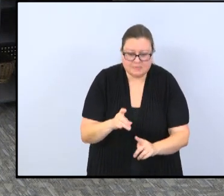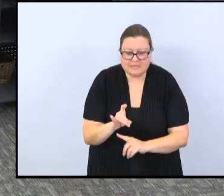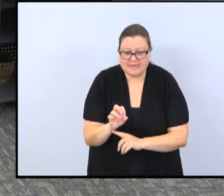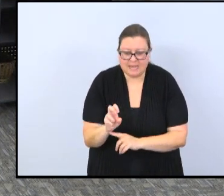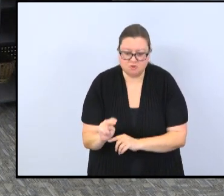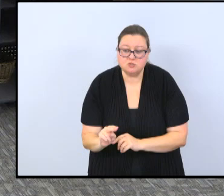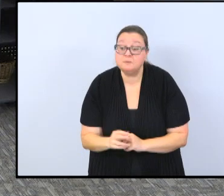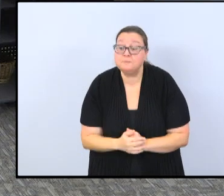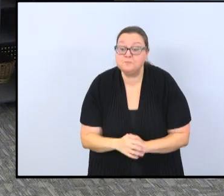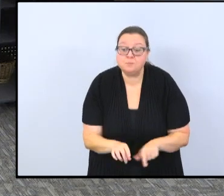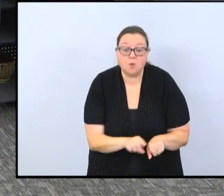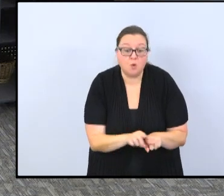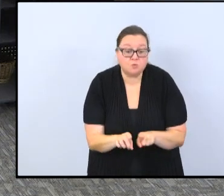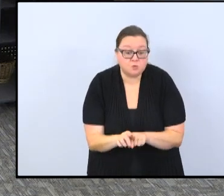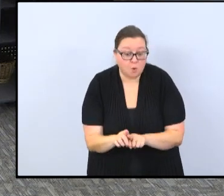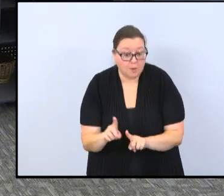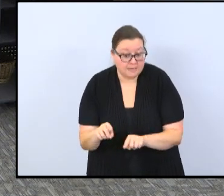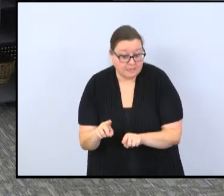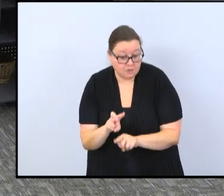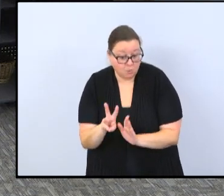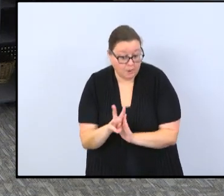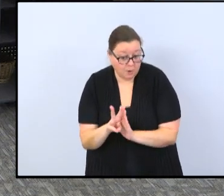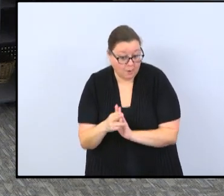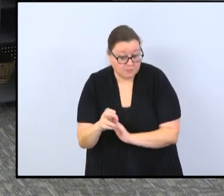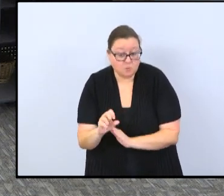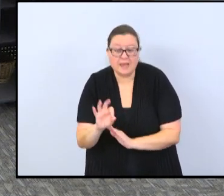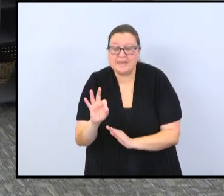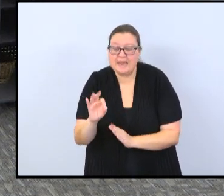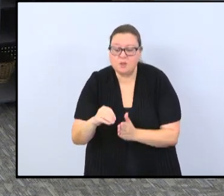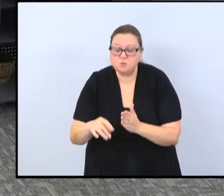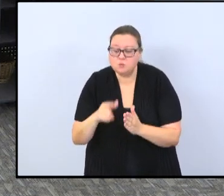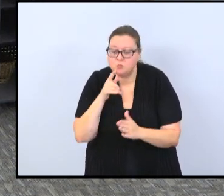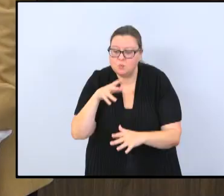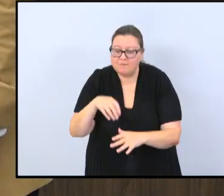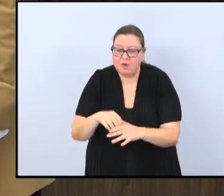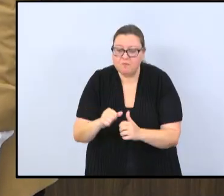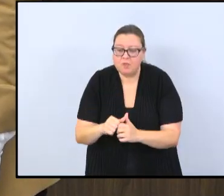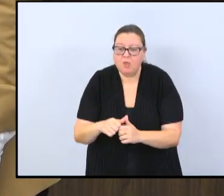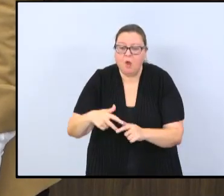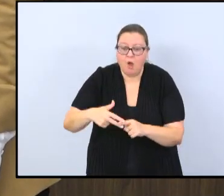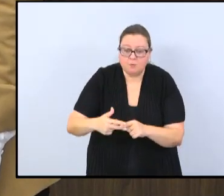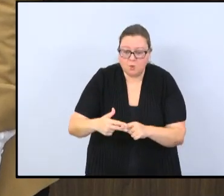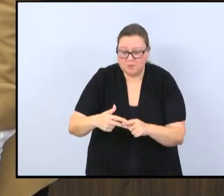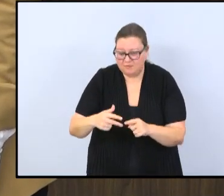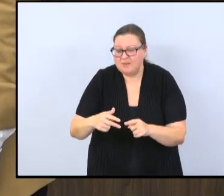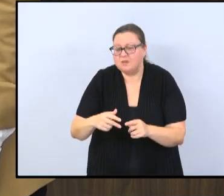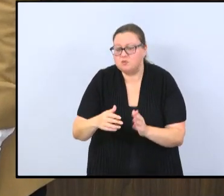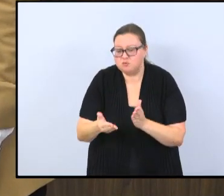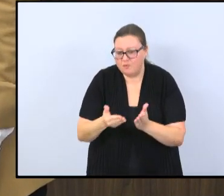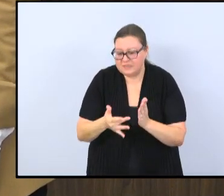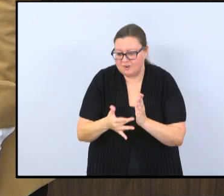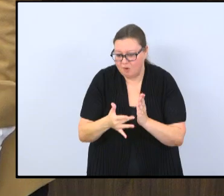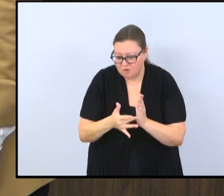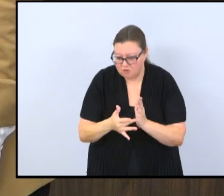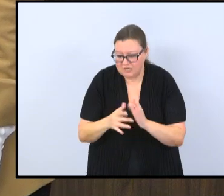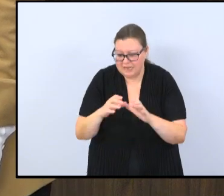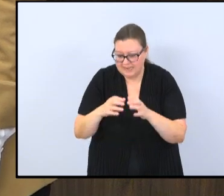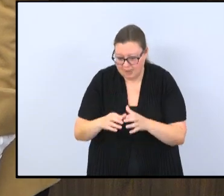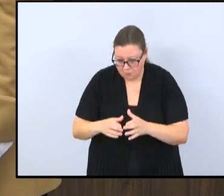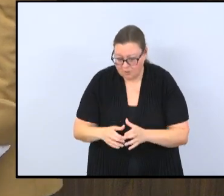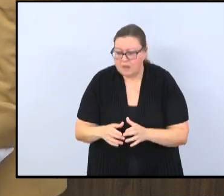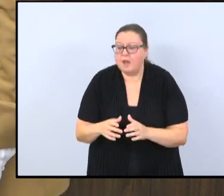Also representing Waco High were 9 students who competed in the Automotive Service Technology Notebook Project category, which